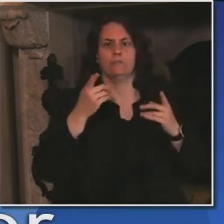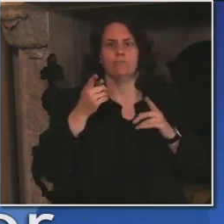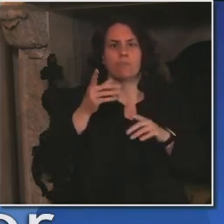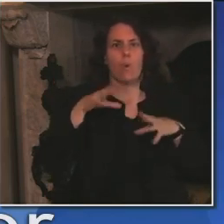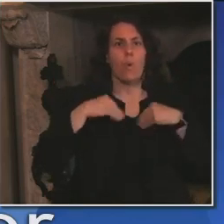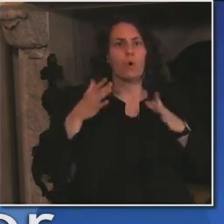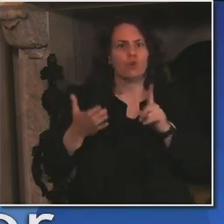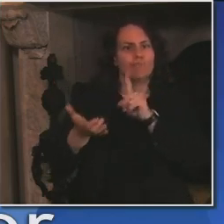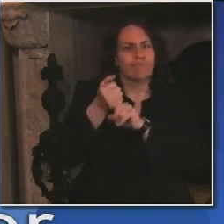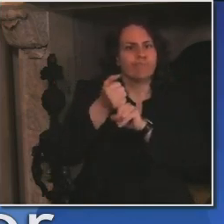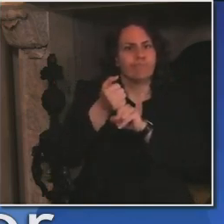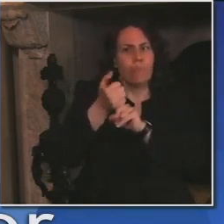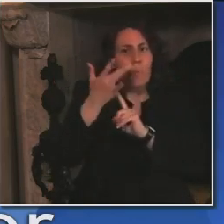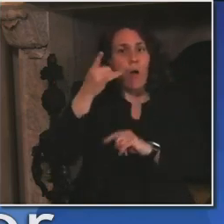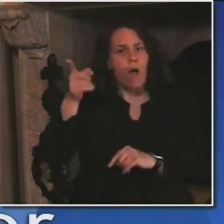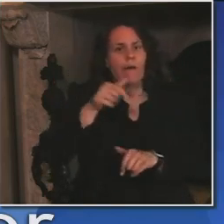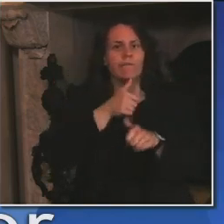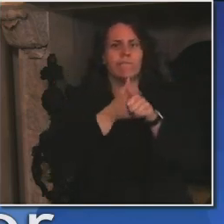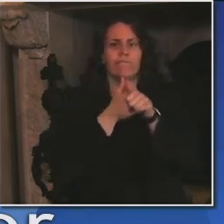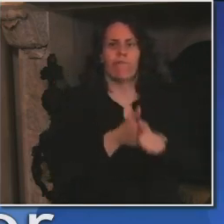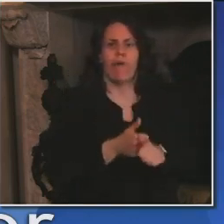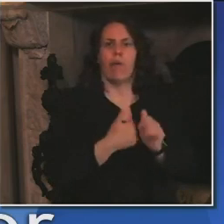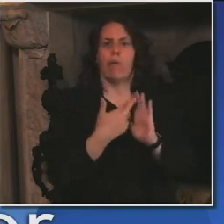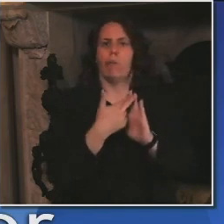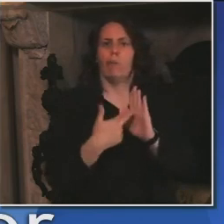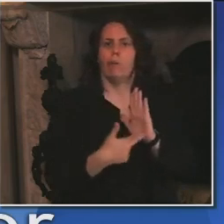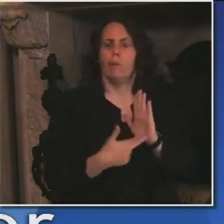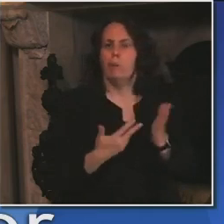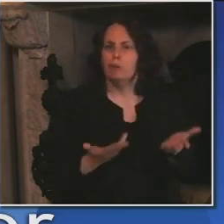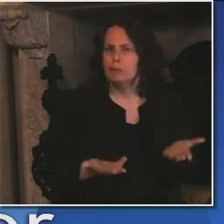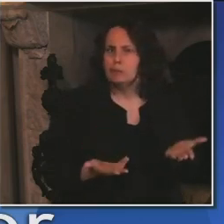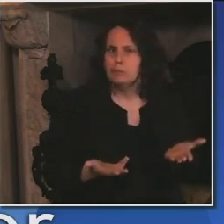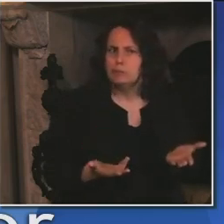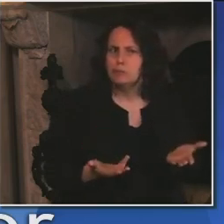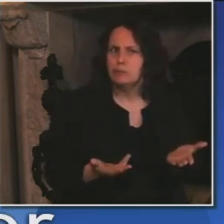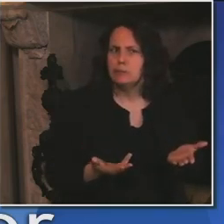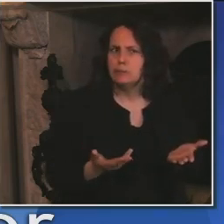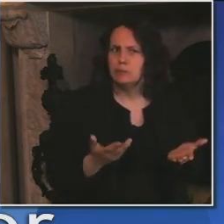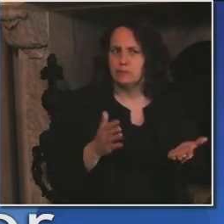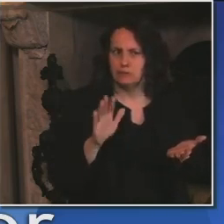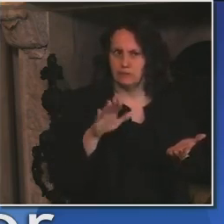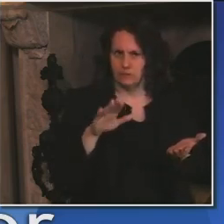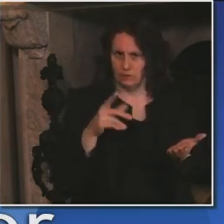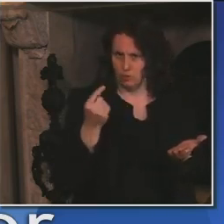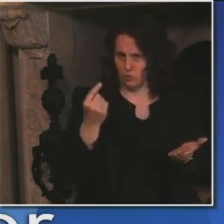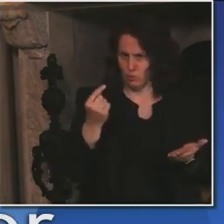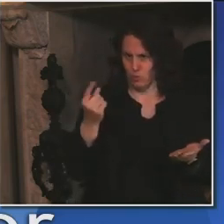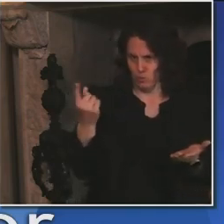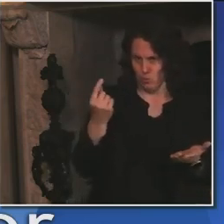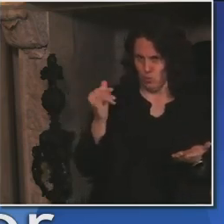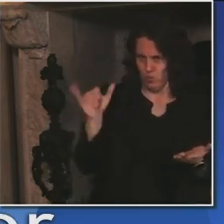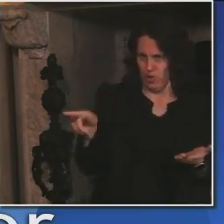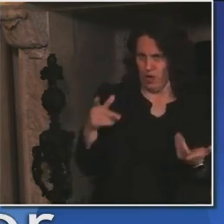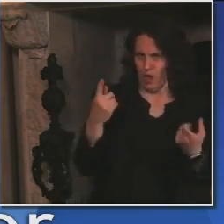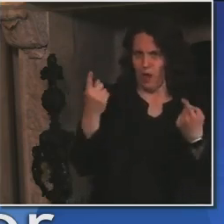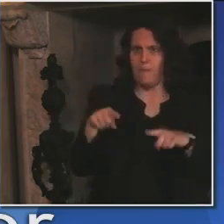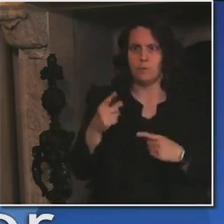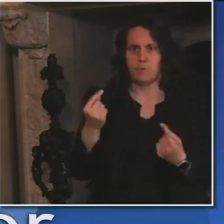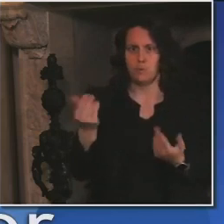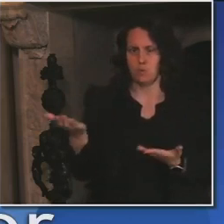are facing fines or warnings and things like that for not complying with the order but are now able to? And, I mean, it's a several-hour difference